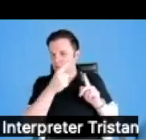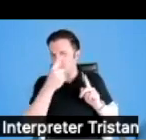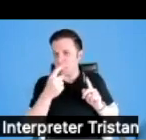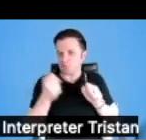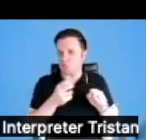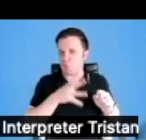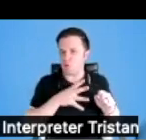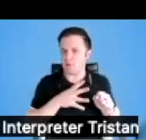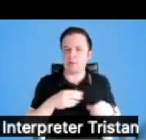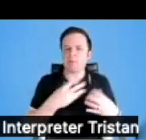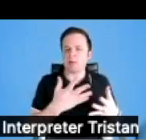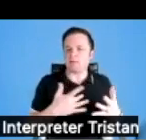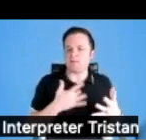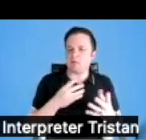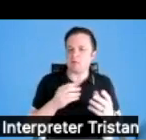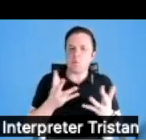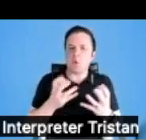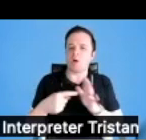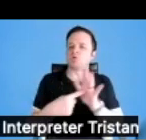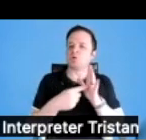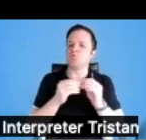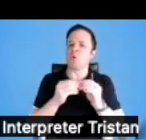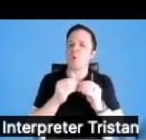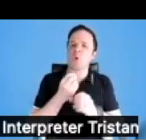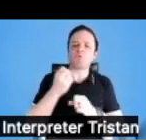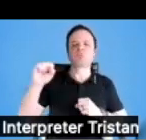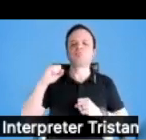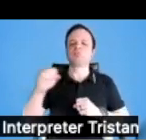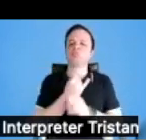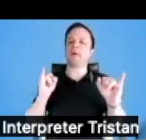personal desire to appear resilient and independent,